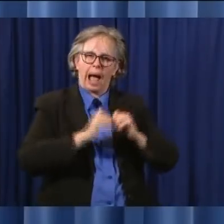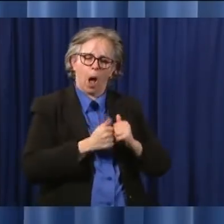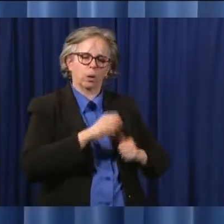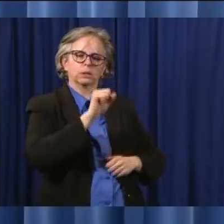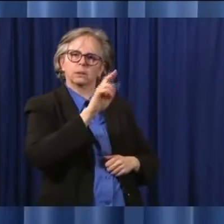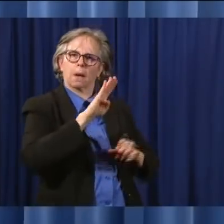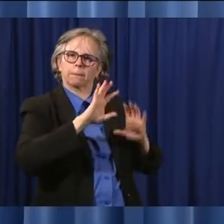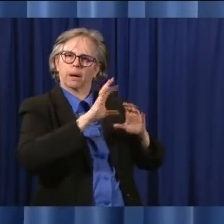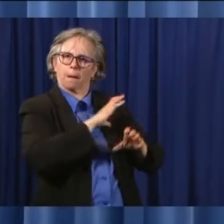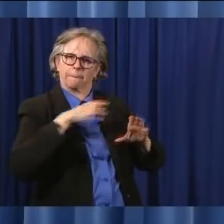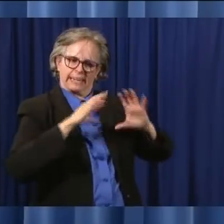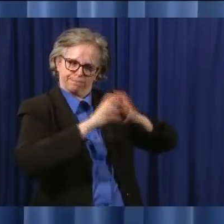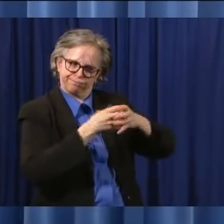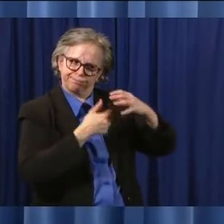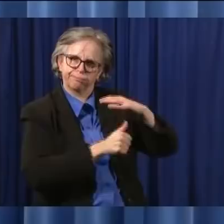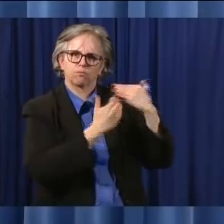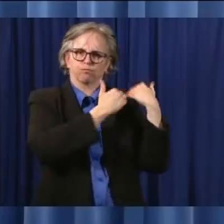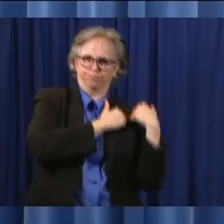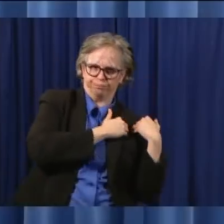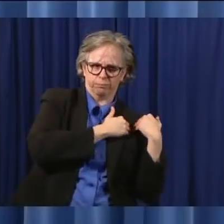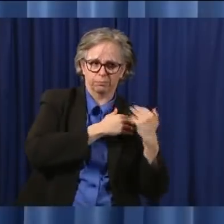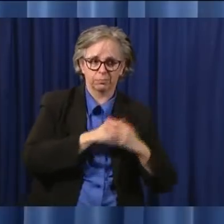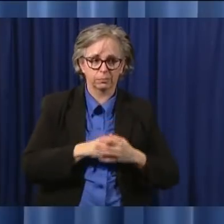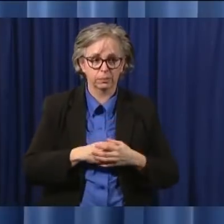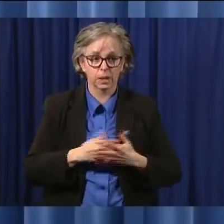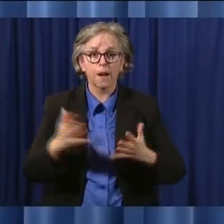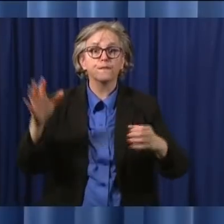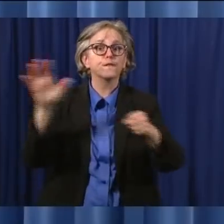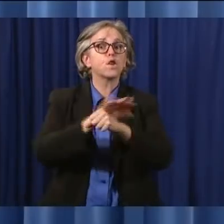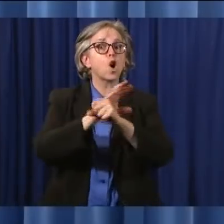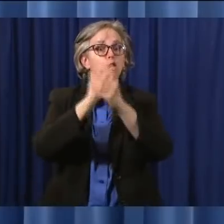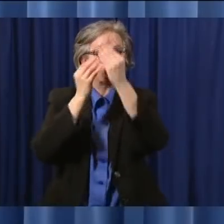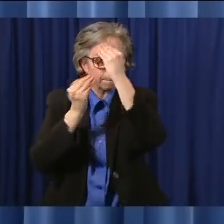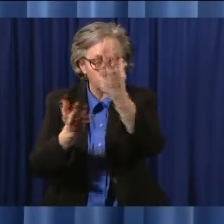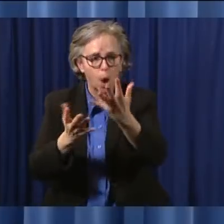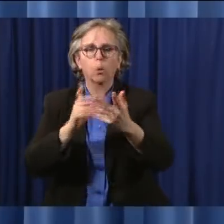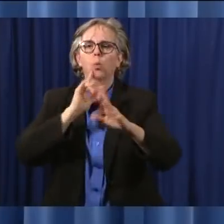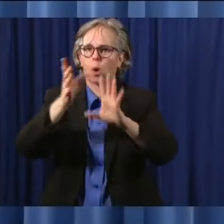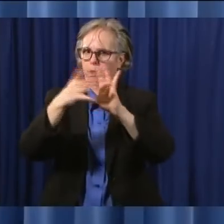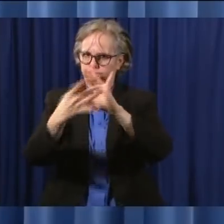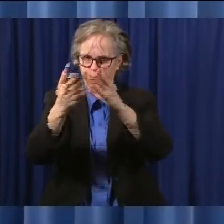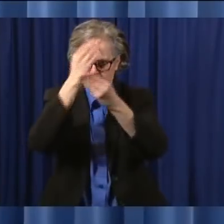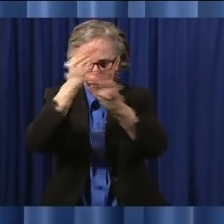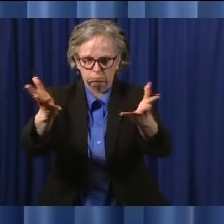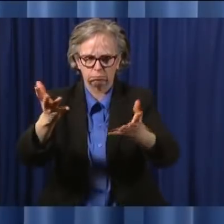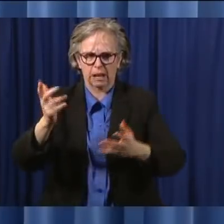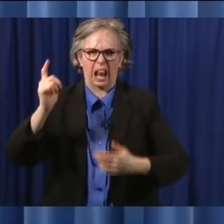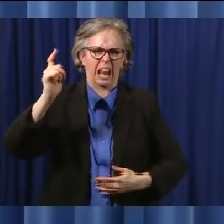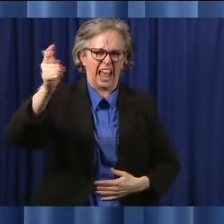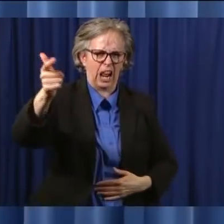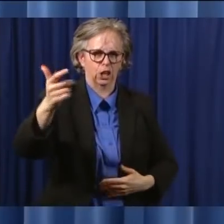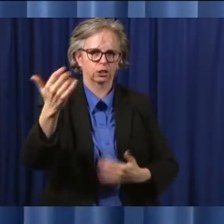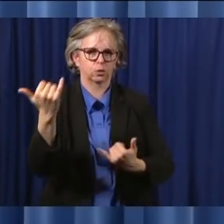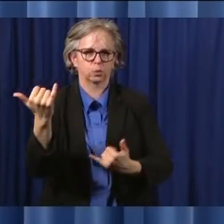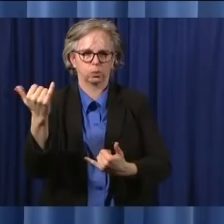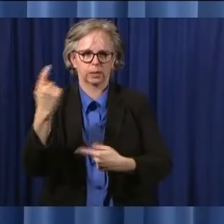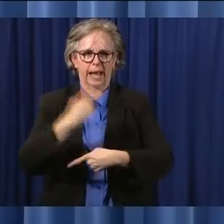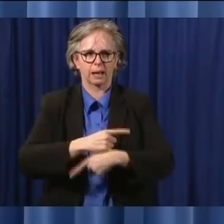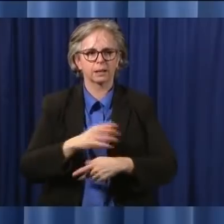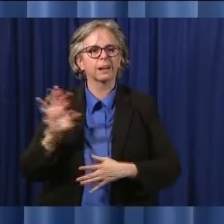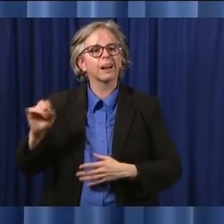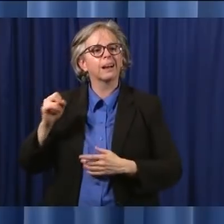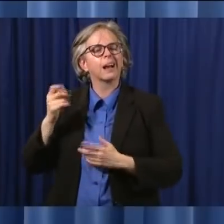released later today, and this will be a preliminary report that will be released. Just a few things to preview.